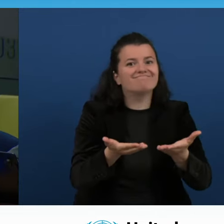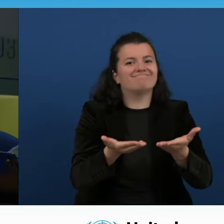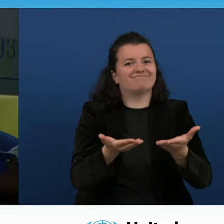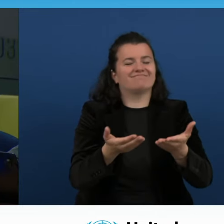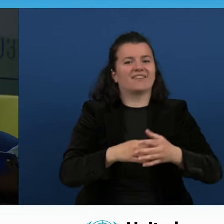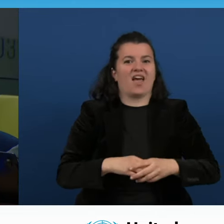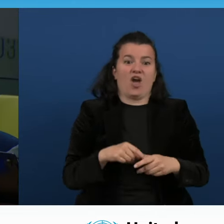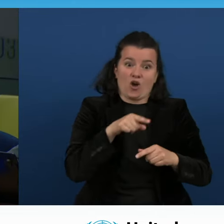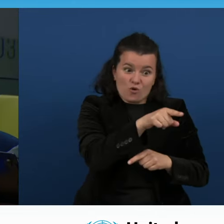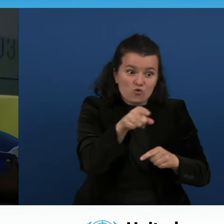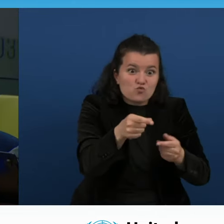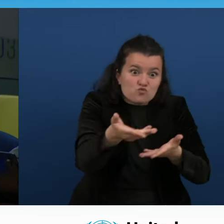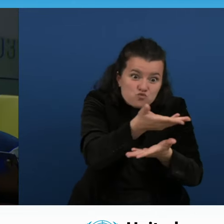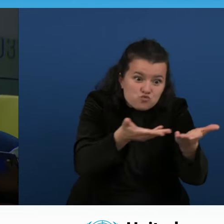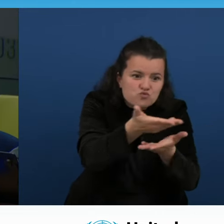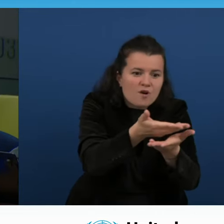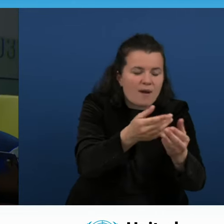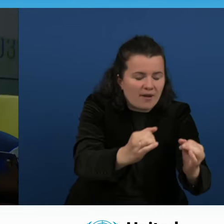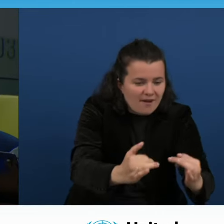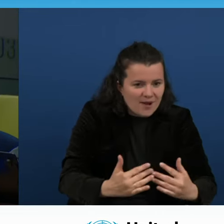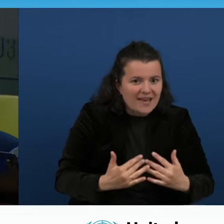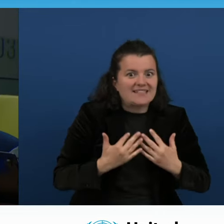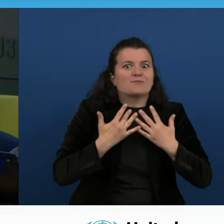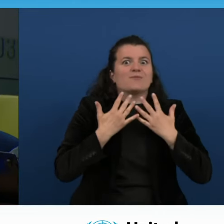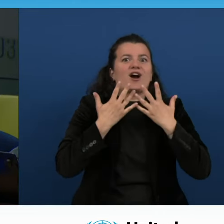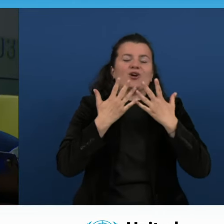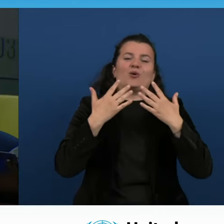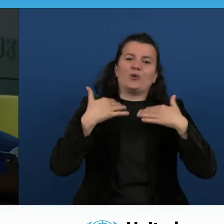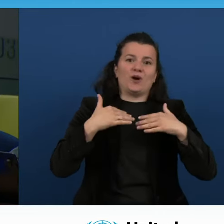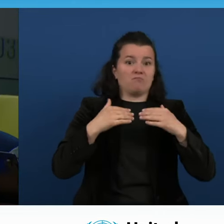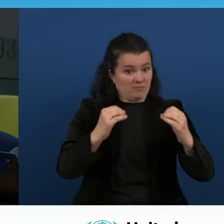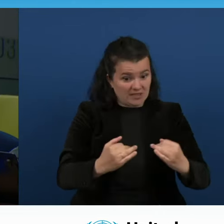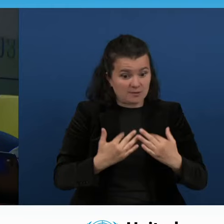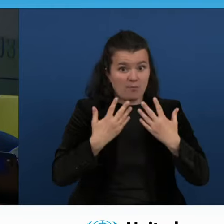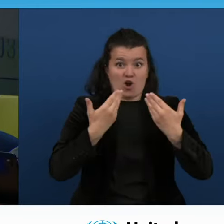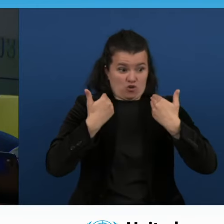I'm awaiting your participatory conversations in the next 3 days.